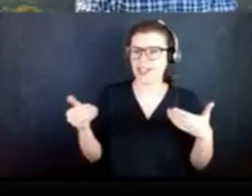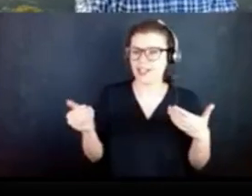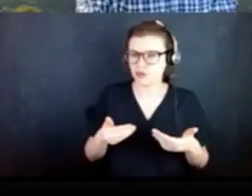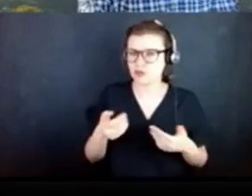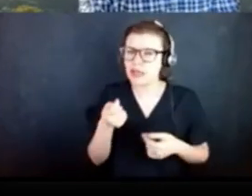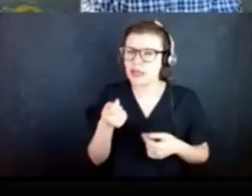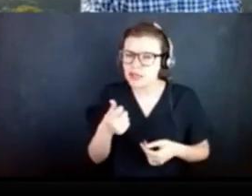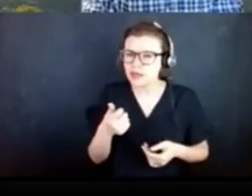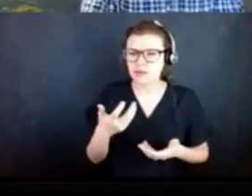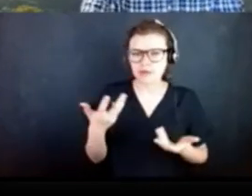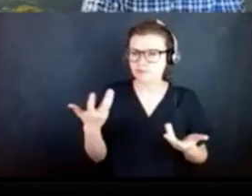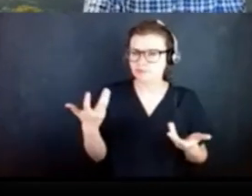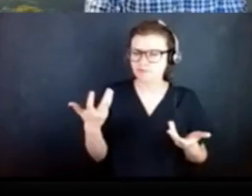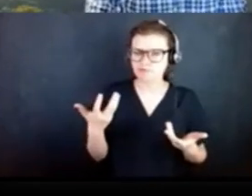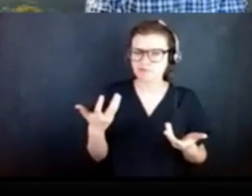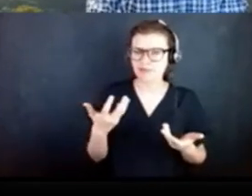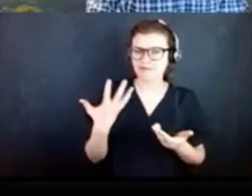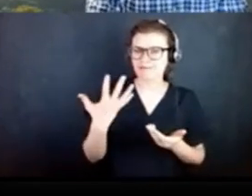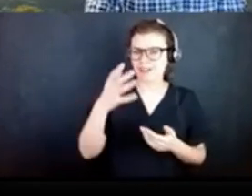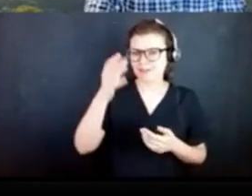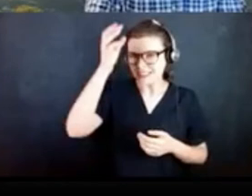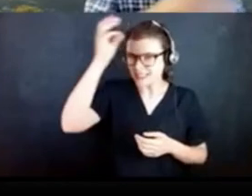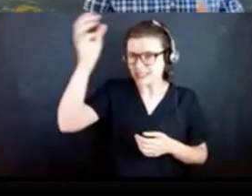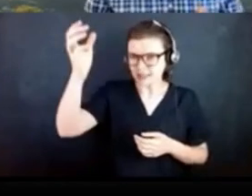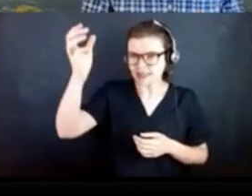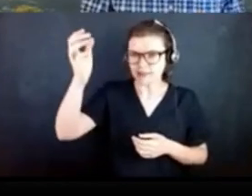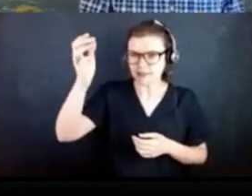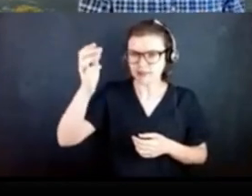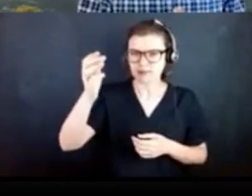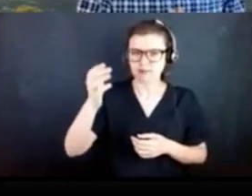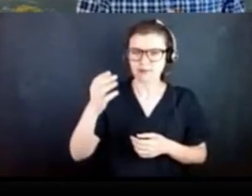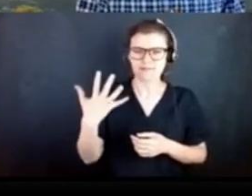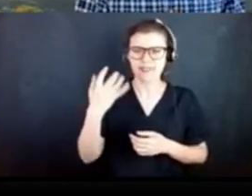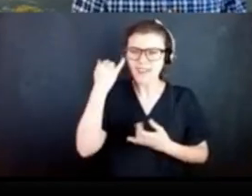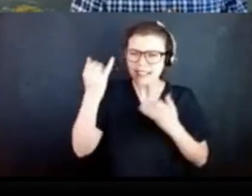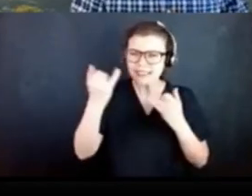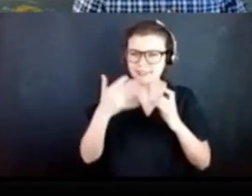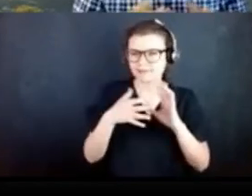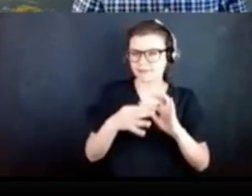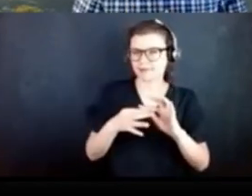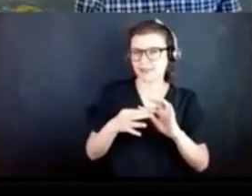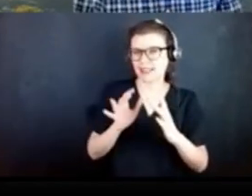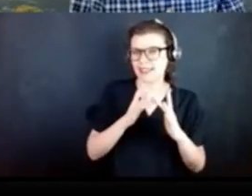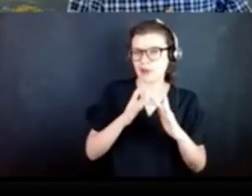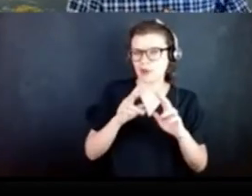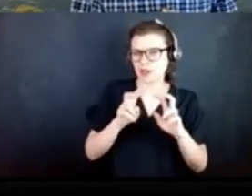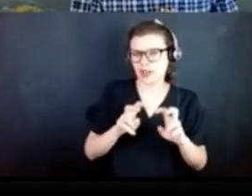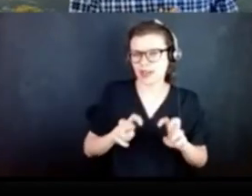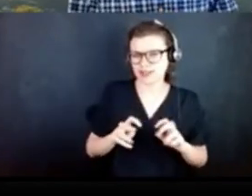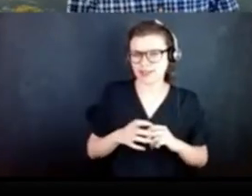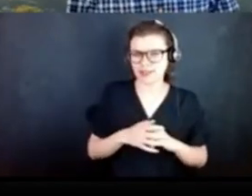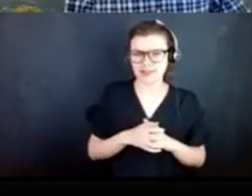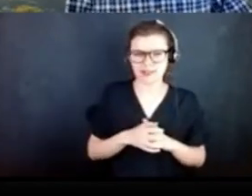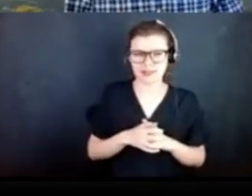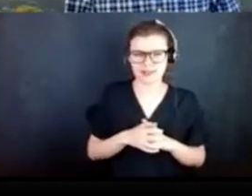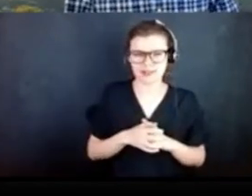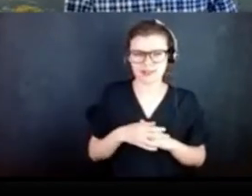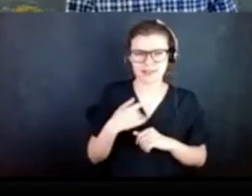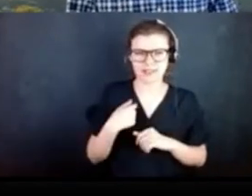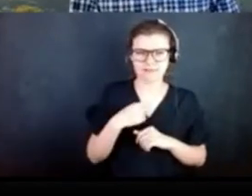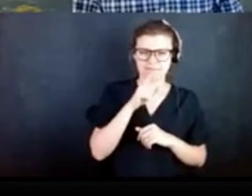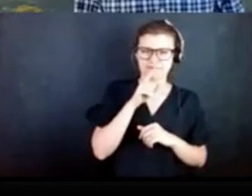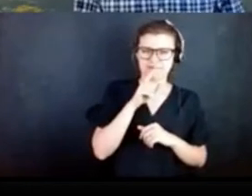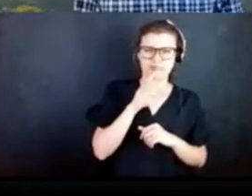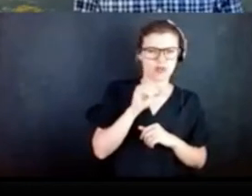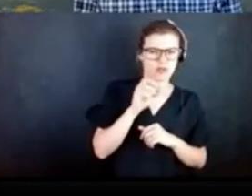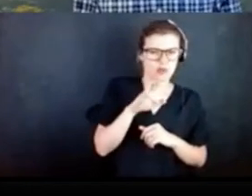little bit around five ideas, five ideas related to network analysis. I held off on saying core. I'll say why in a moment. And